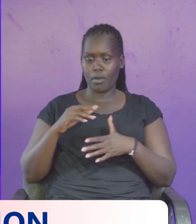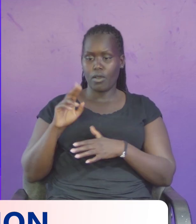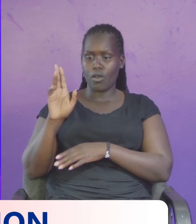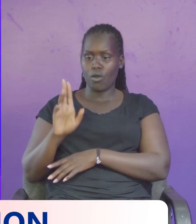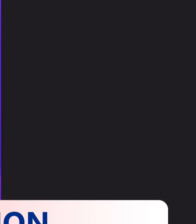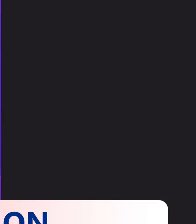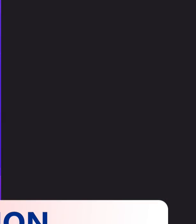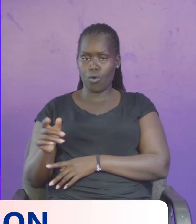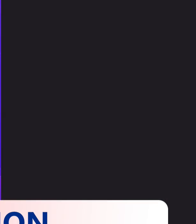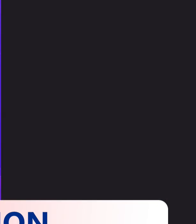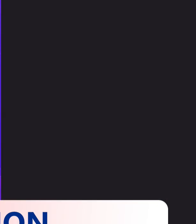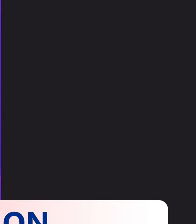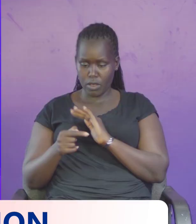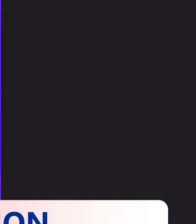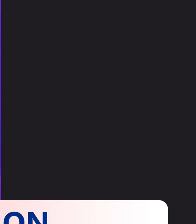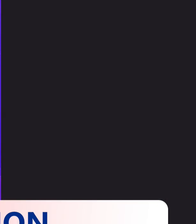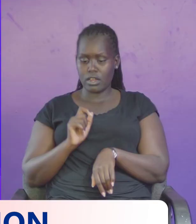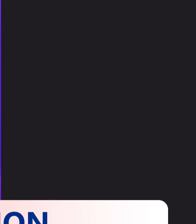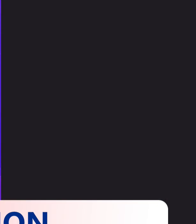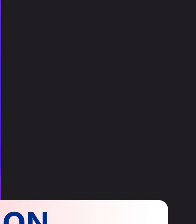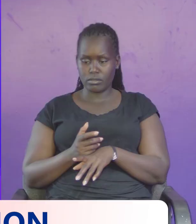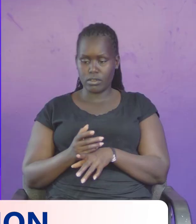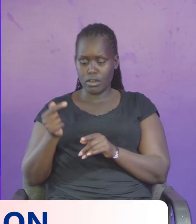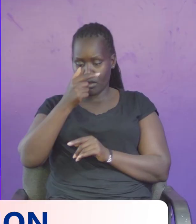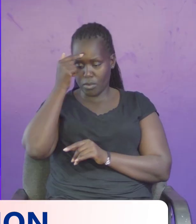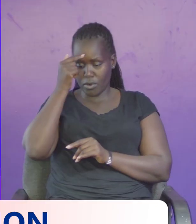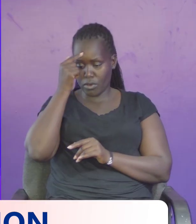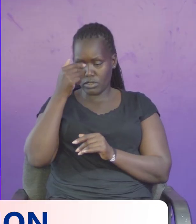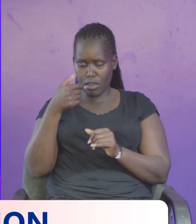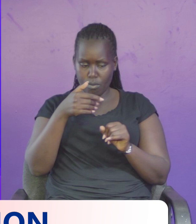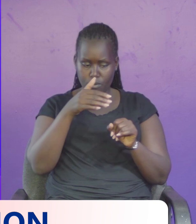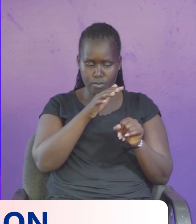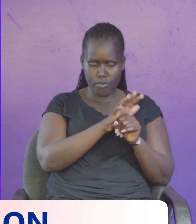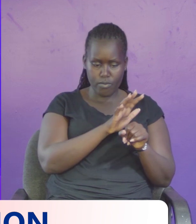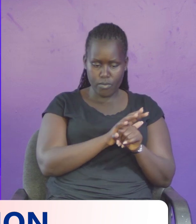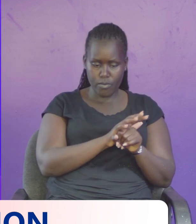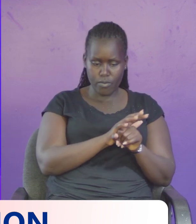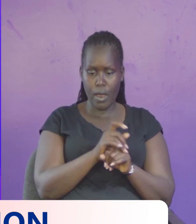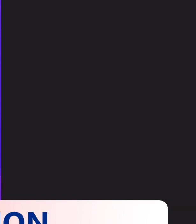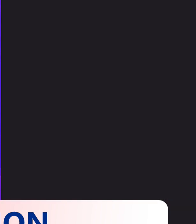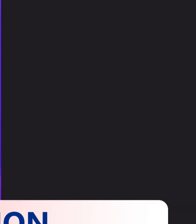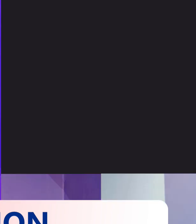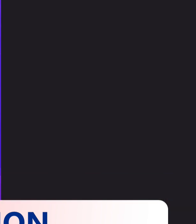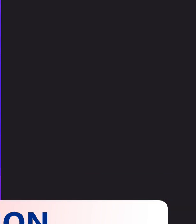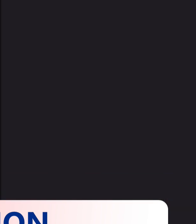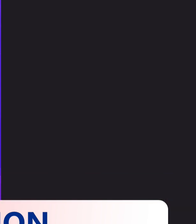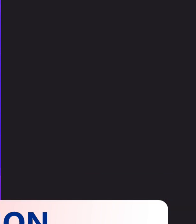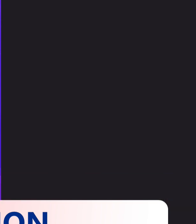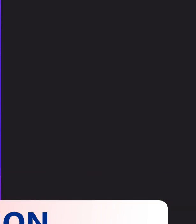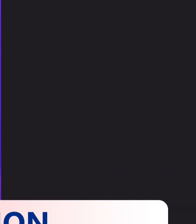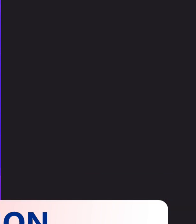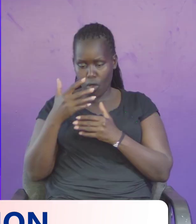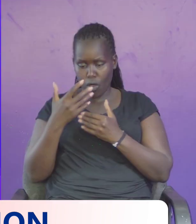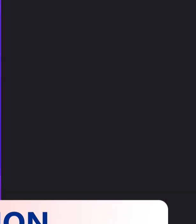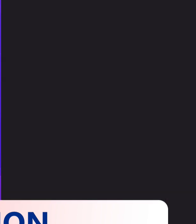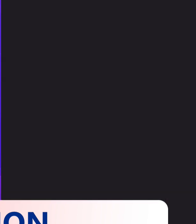it. This is a time bomb because they are all over. Someone needs to know how to deal with them apart from abducting them.